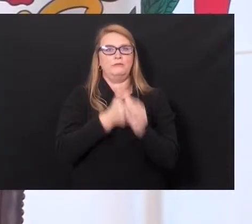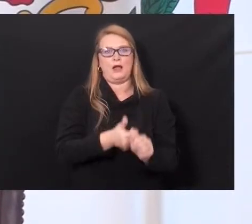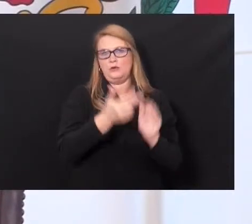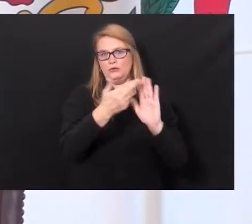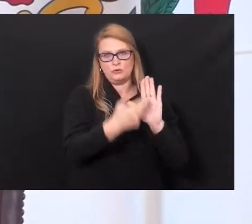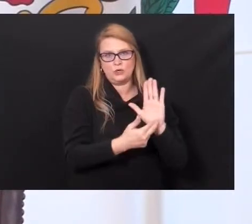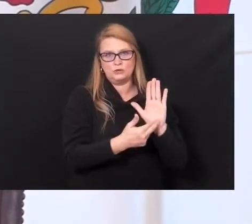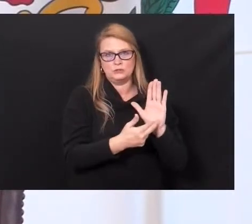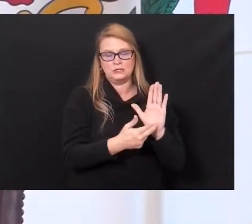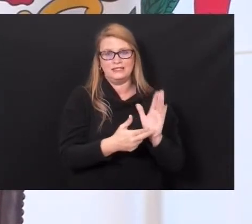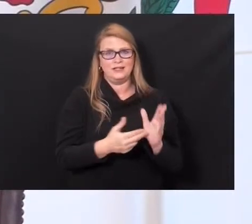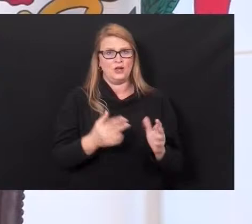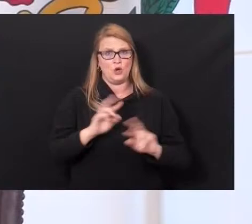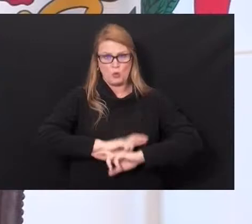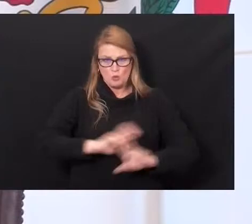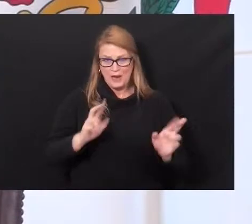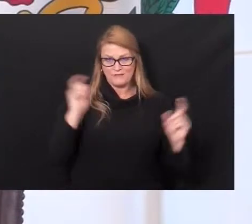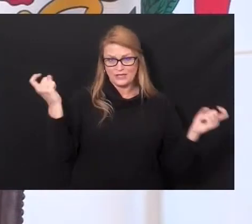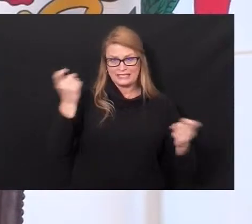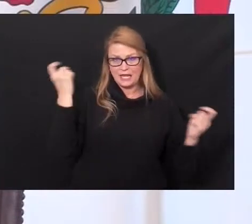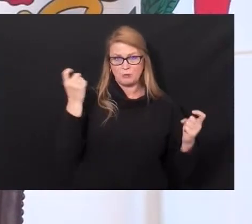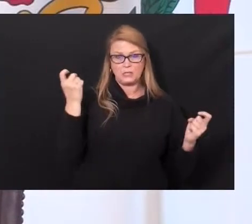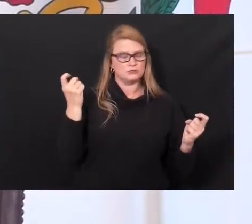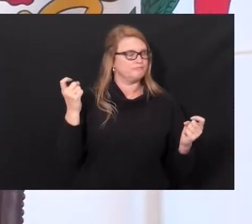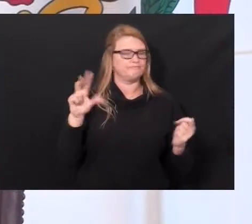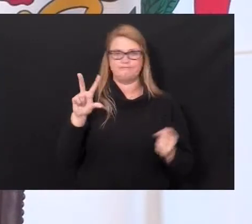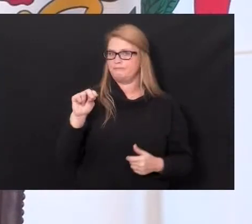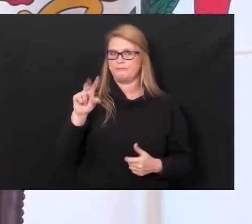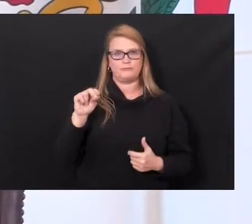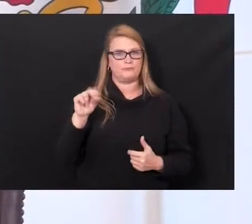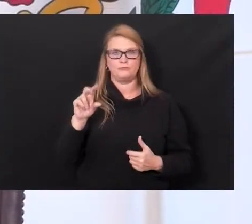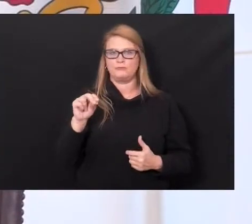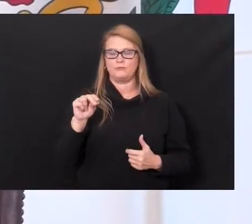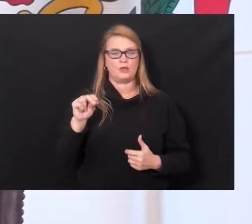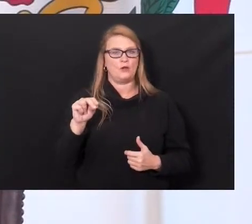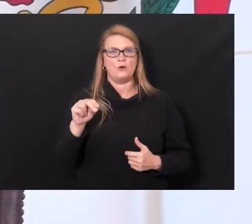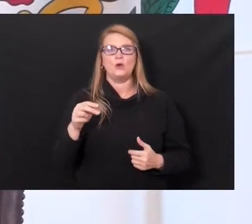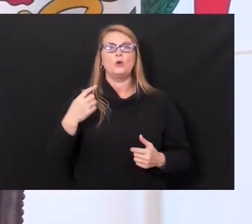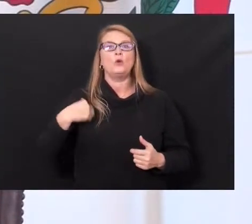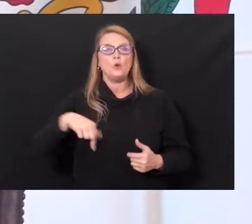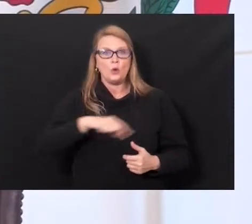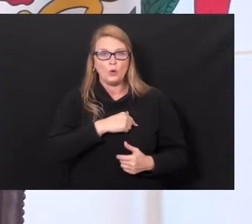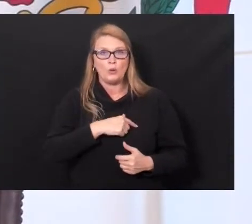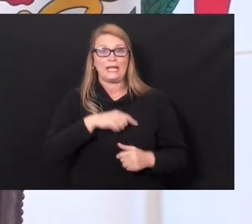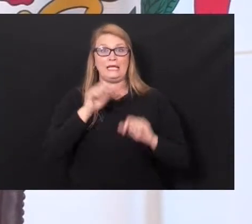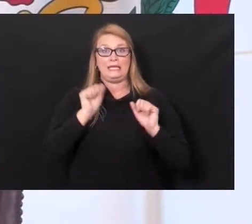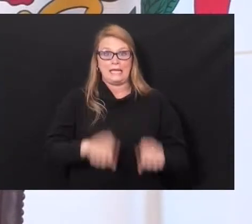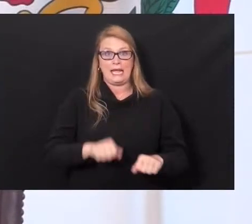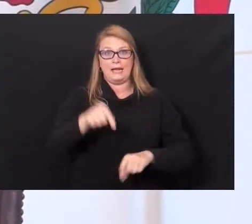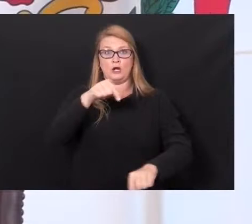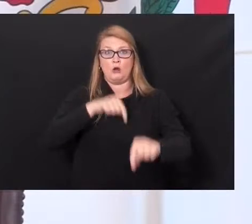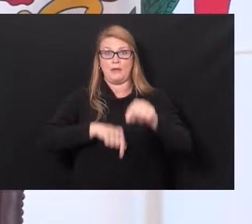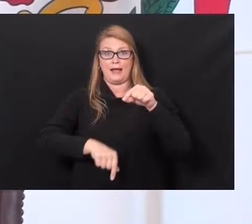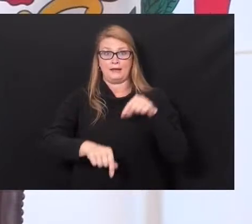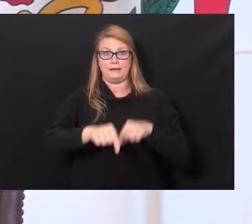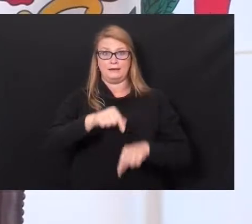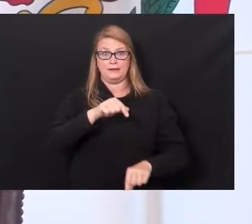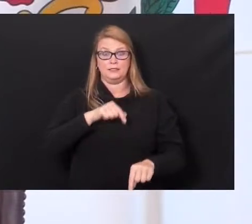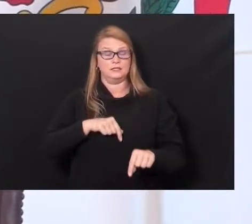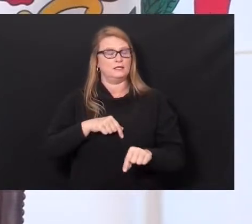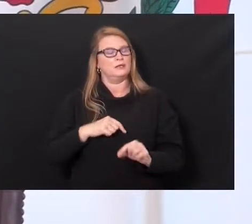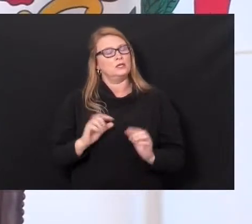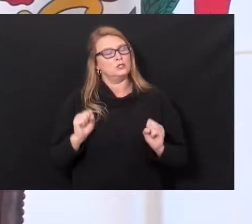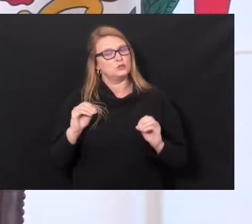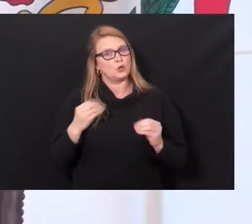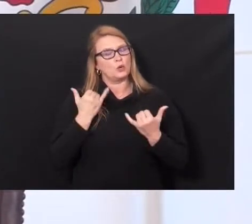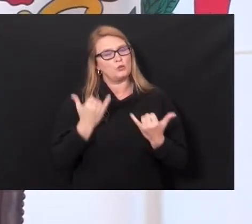to celebrate yet. You're not across the mountain. You can slide back down. And so really,